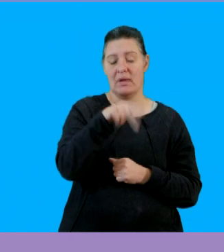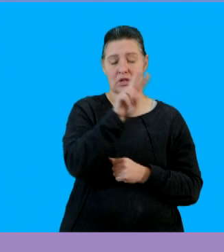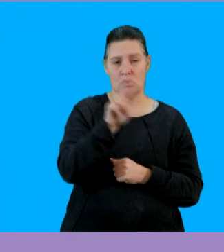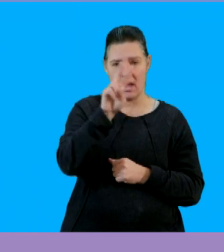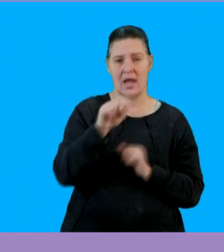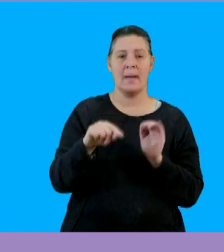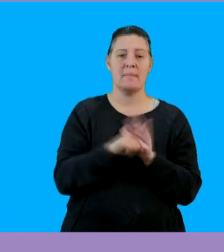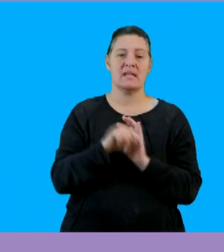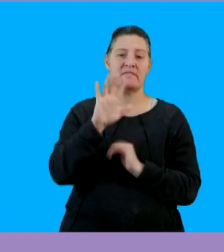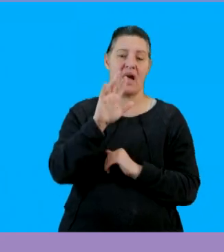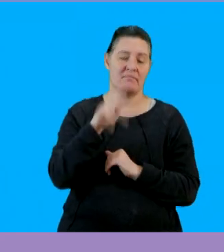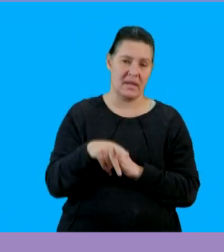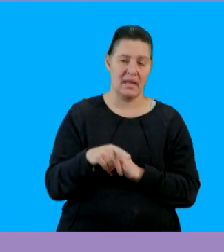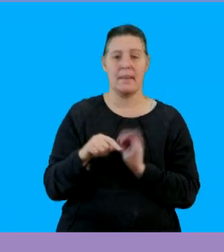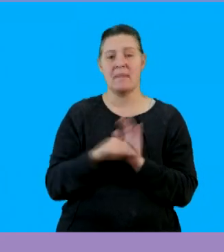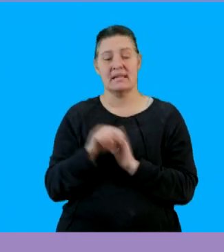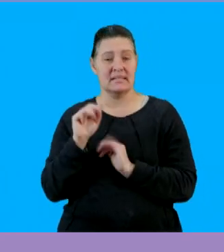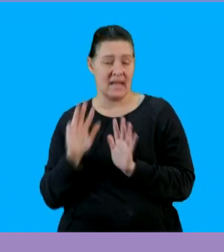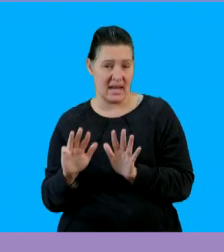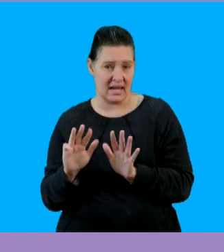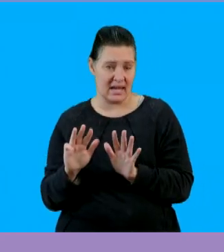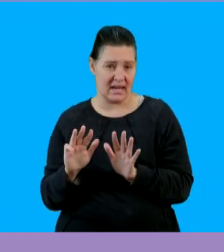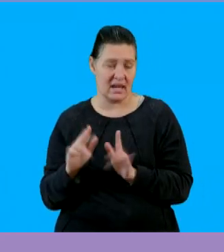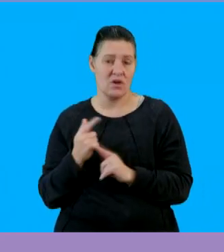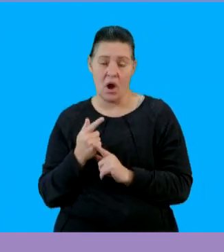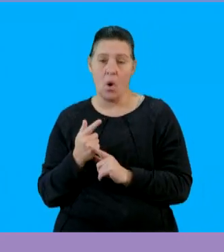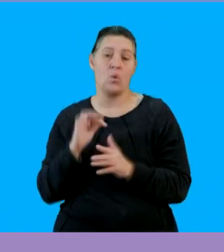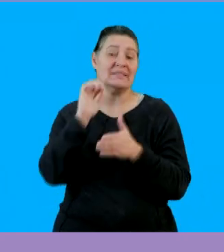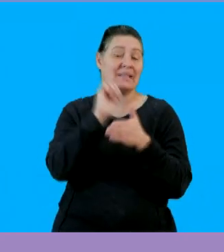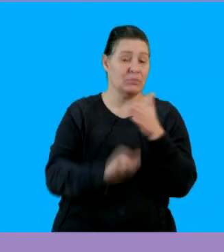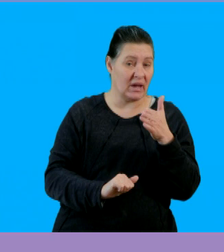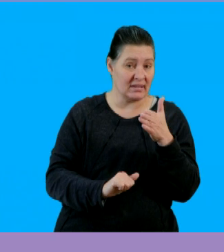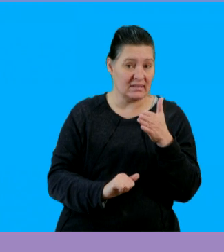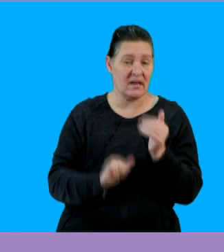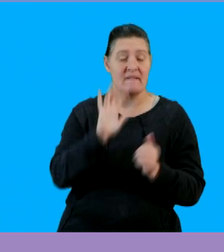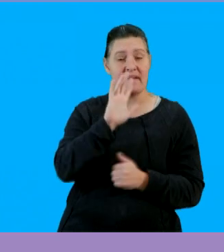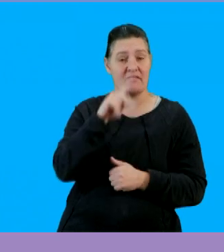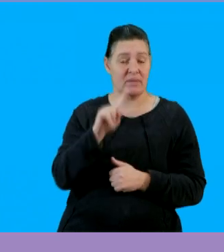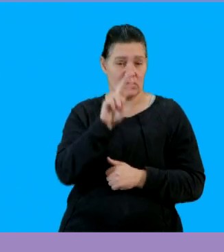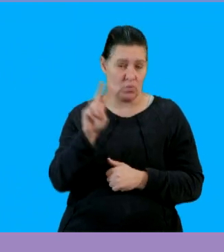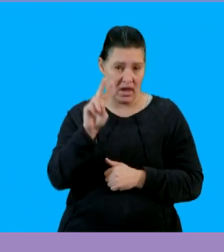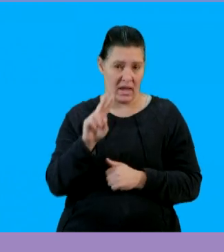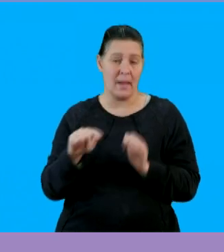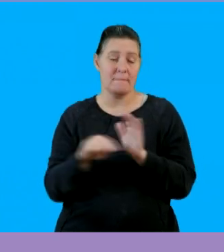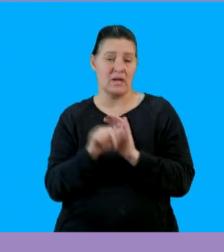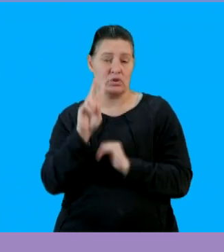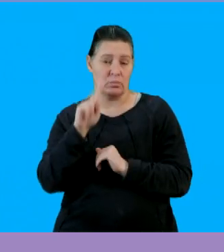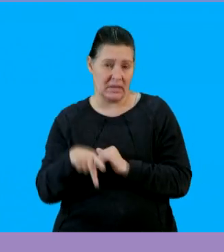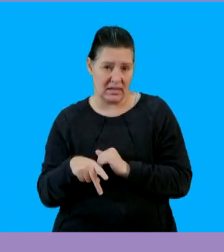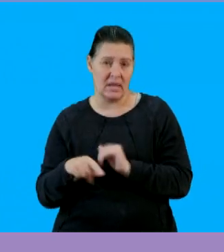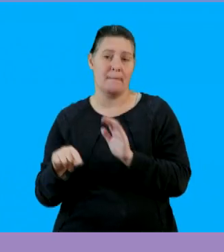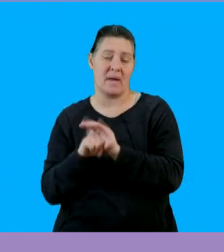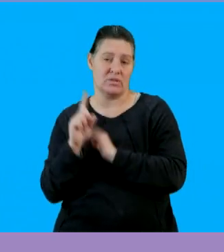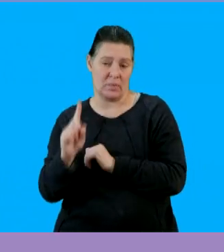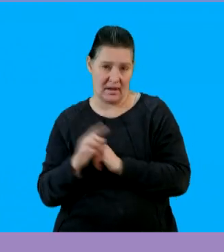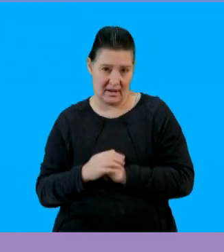is 2p squared minus 5p minus 9. And then we are subtracting 5p squared minus